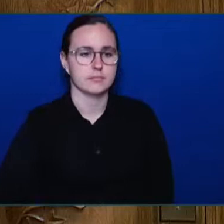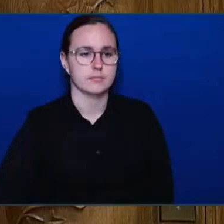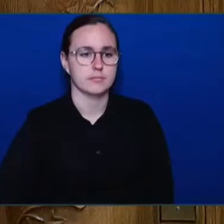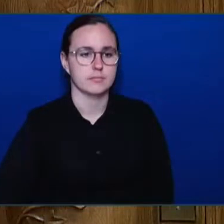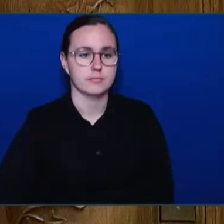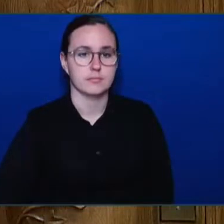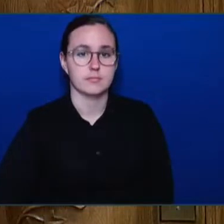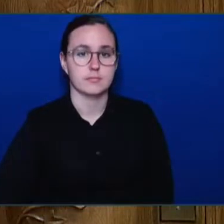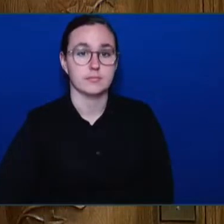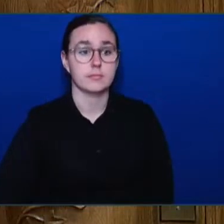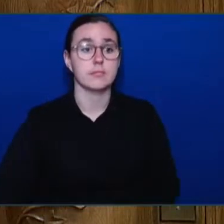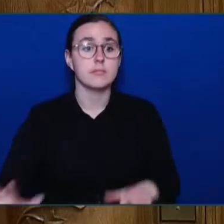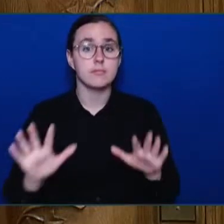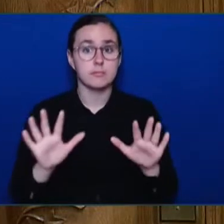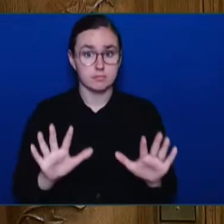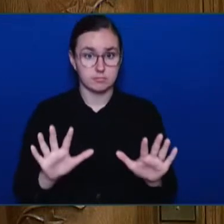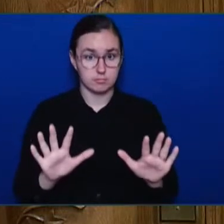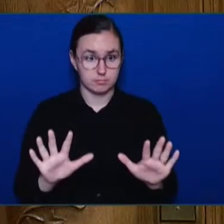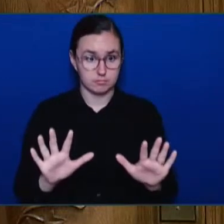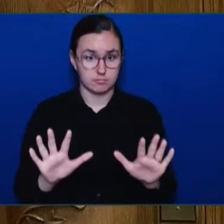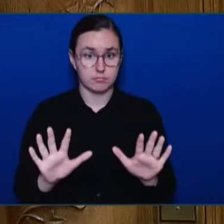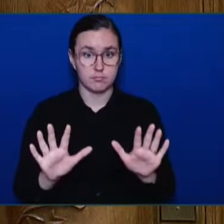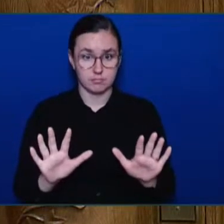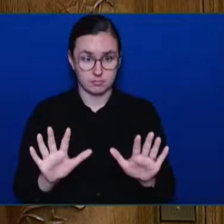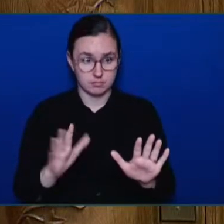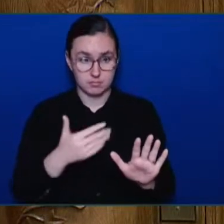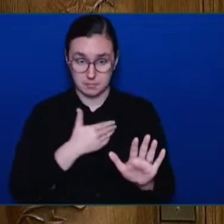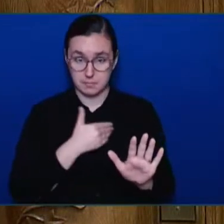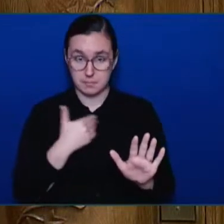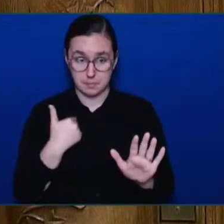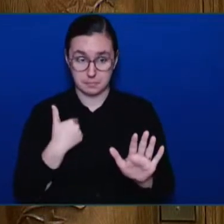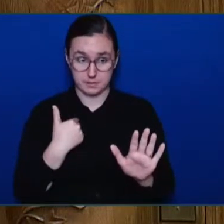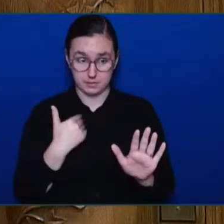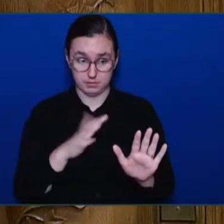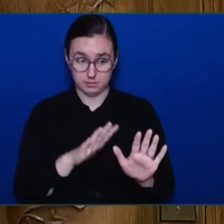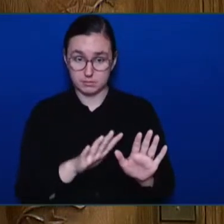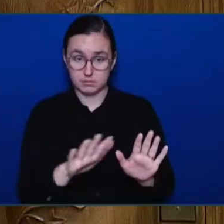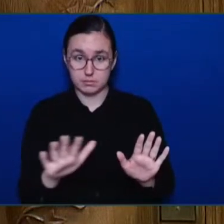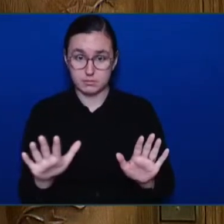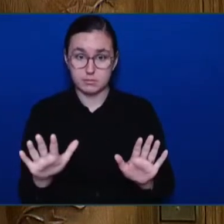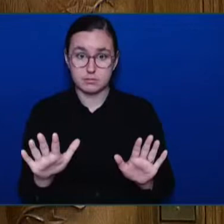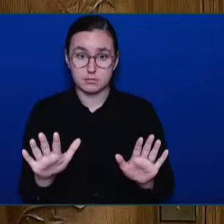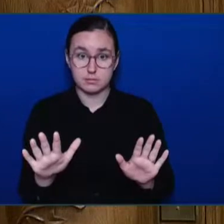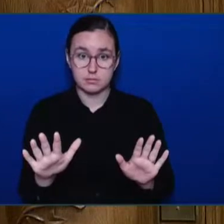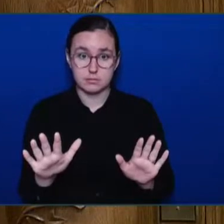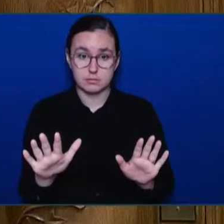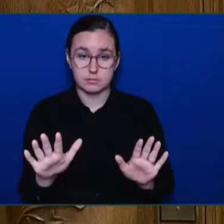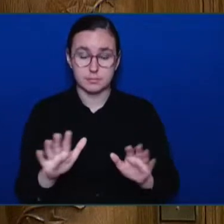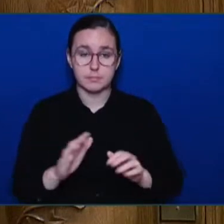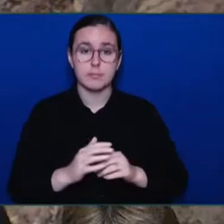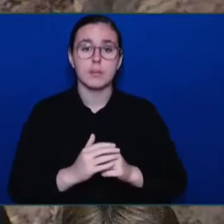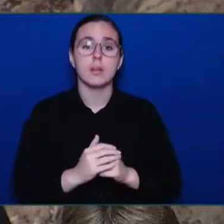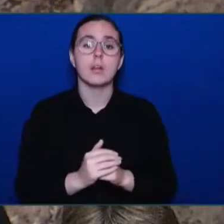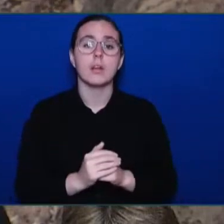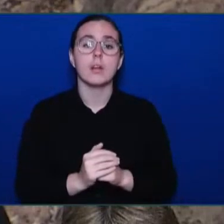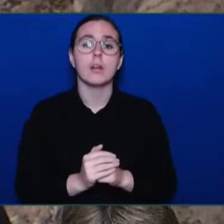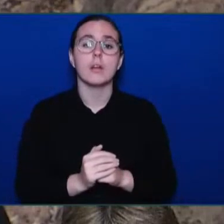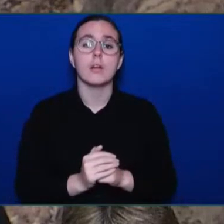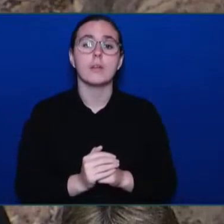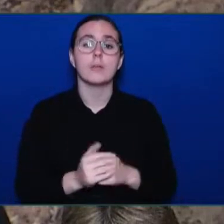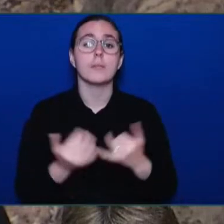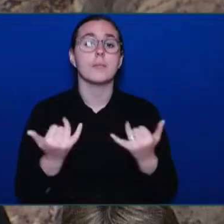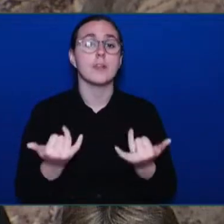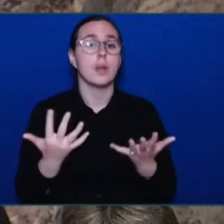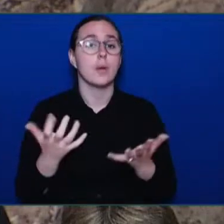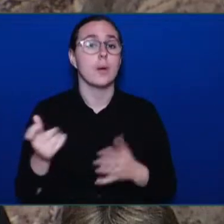Members, let's hear this next question. Member for Peace River South. Well, thank you, Mr. Speaker. Look, multiple housing advocates